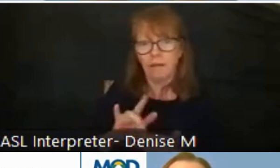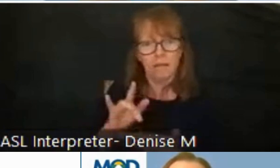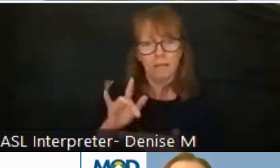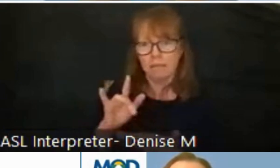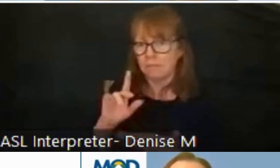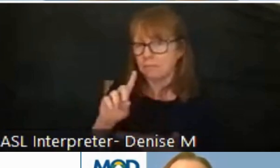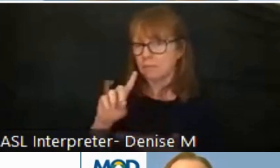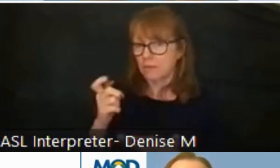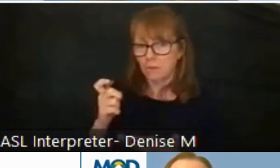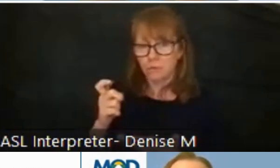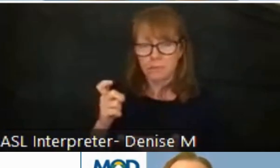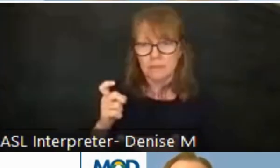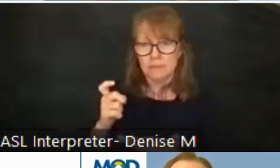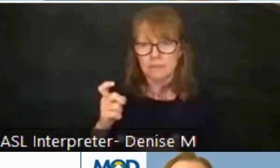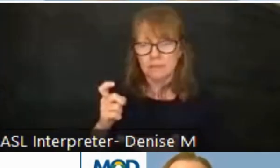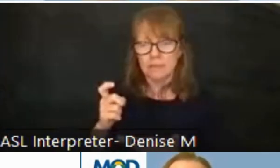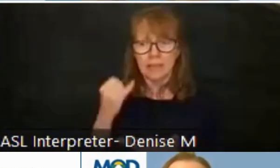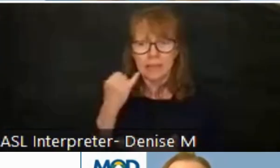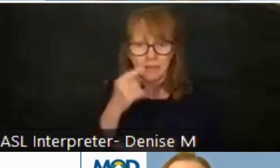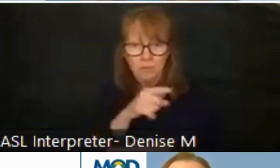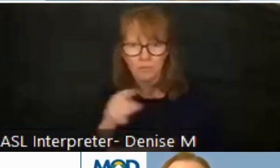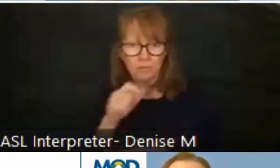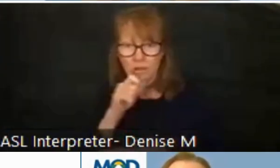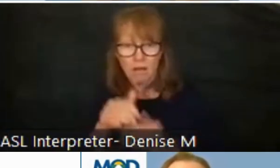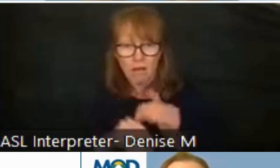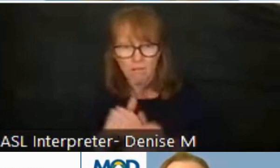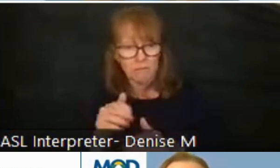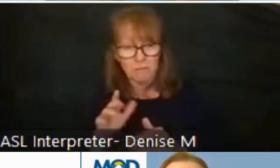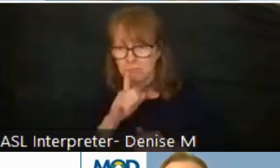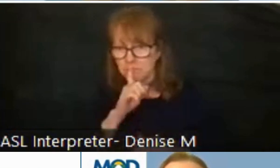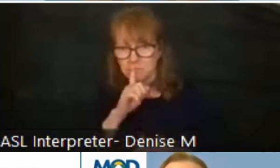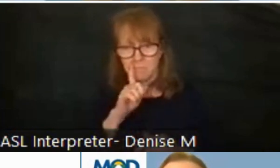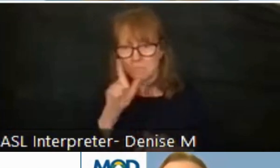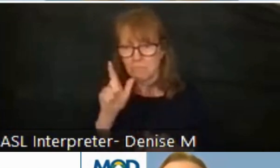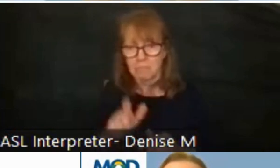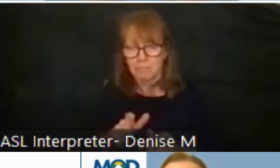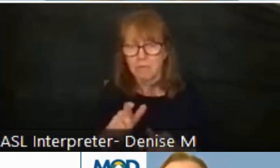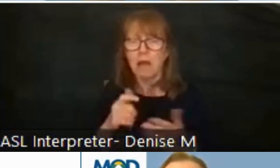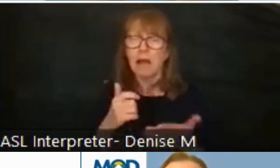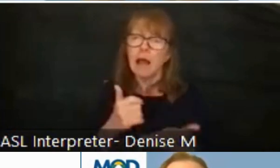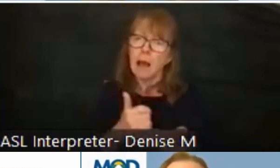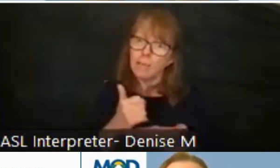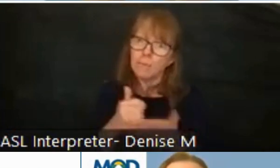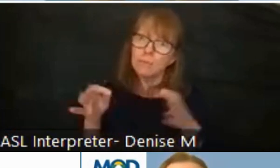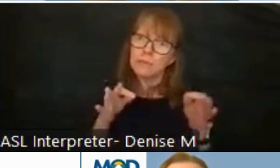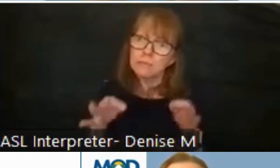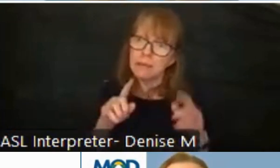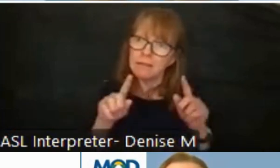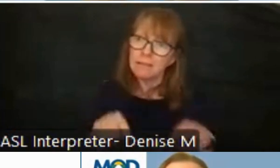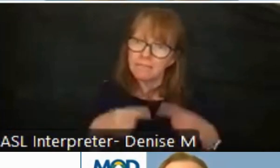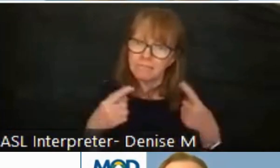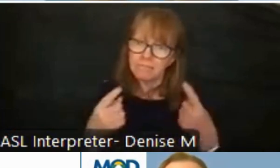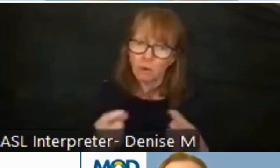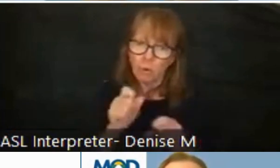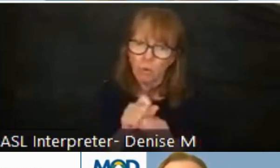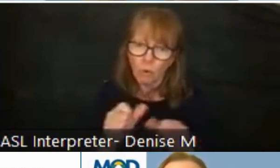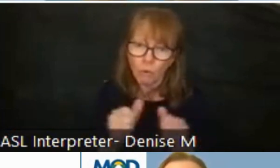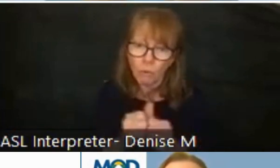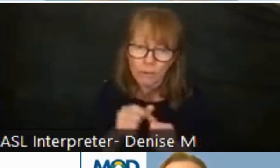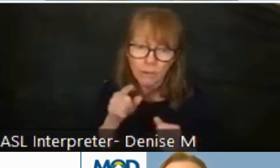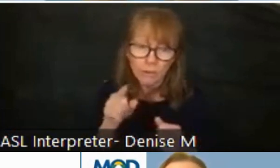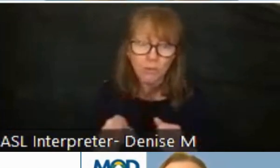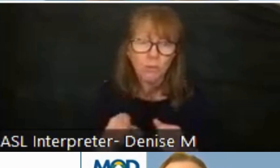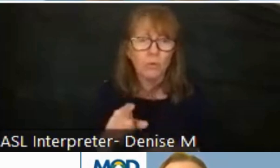so. It's helpful if they explain their relationship to you, like how long they've worked with you or that they're part of your continuing care team.